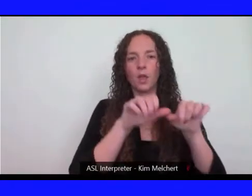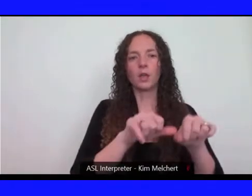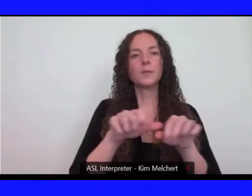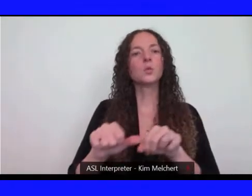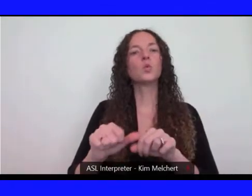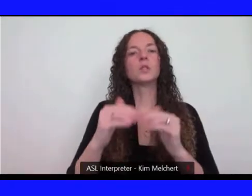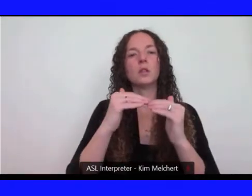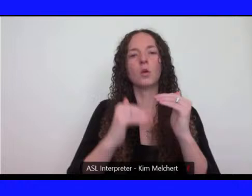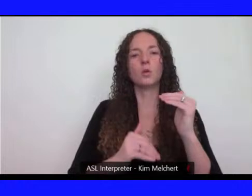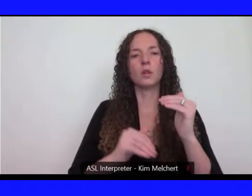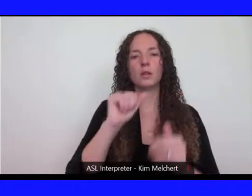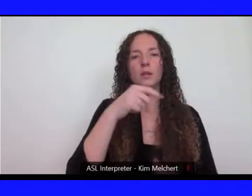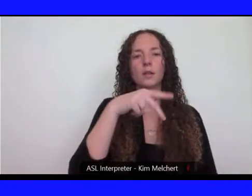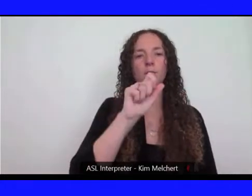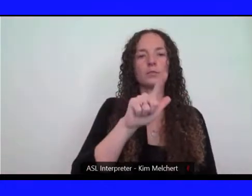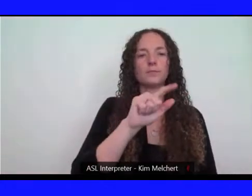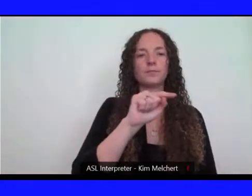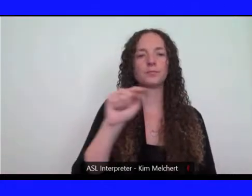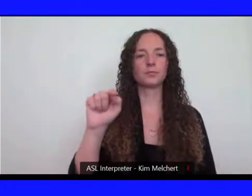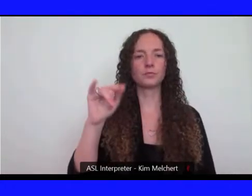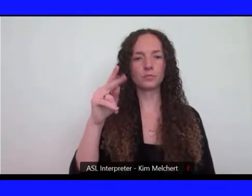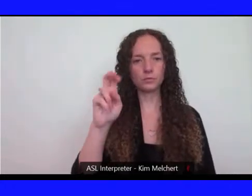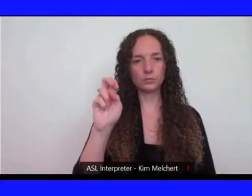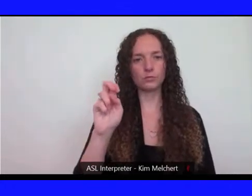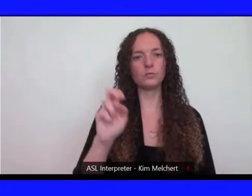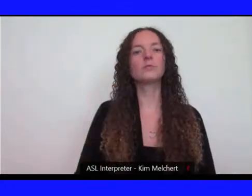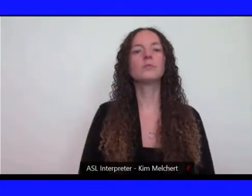17,940 third doses or boosters were administered.